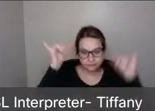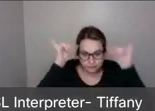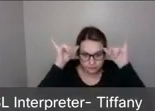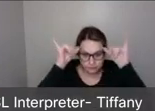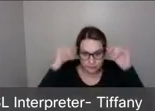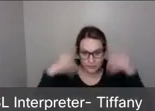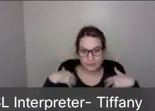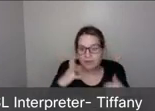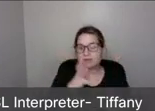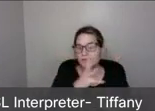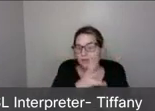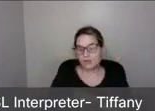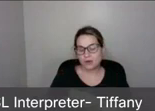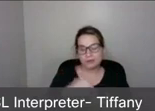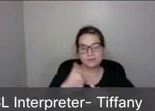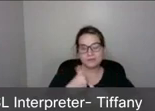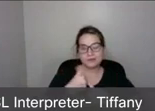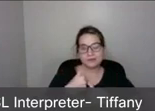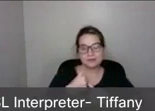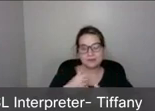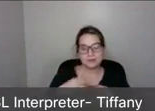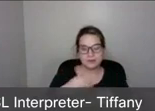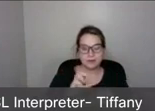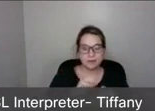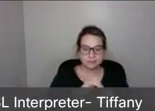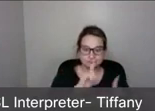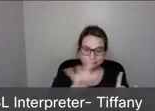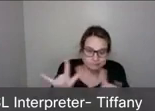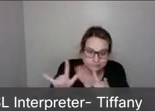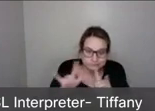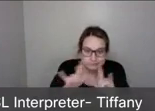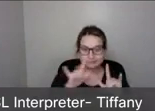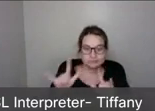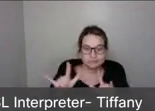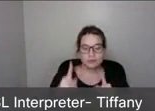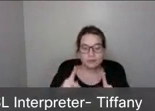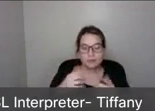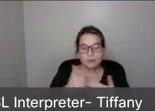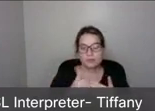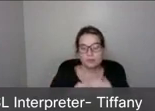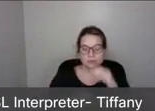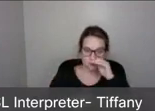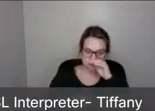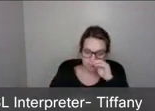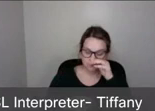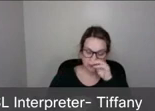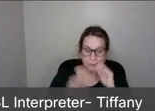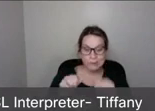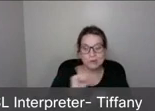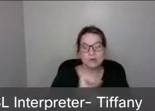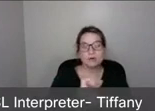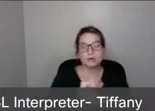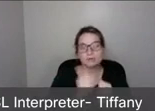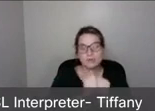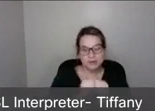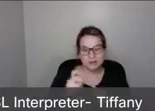farms, being self-sufficient, and loving our neighbors. And if we can do that and continue to work together, I think you guys can